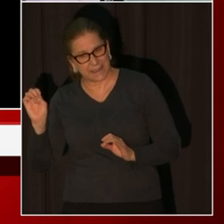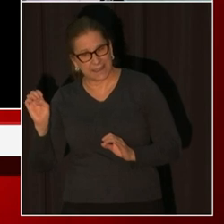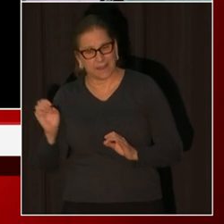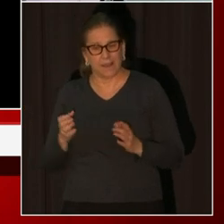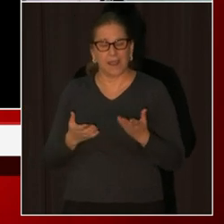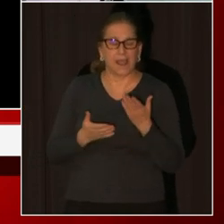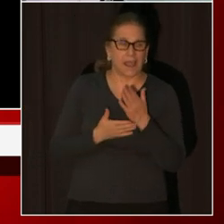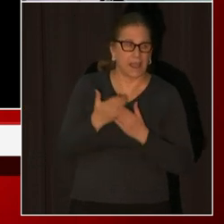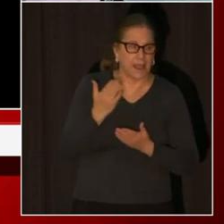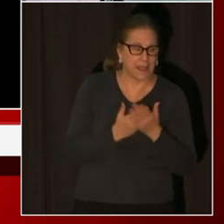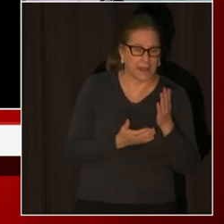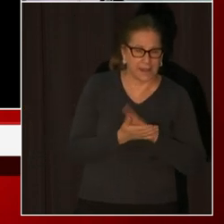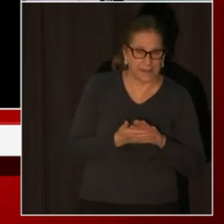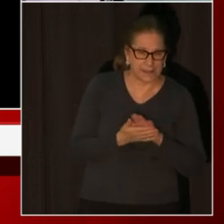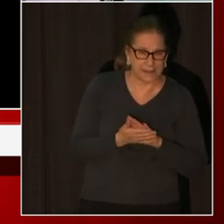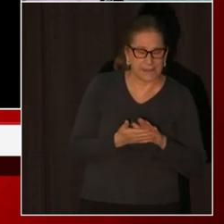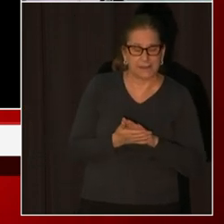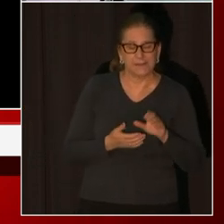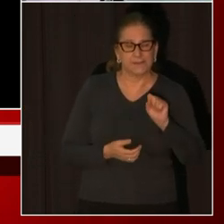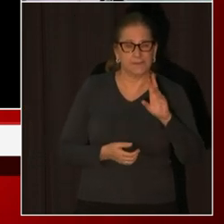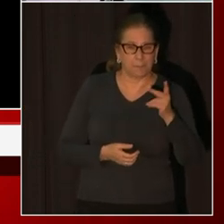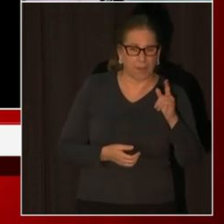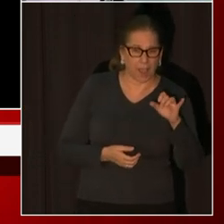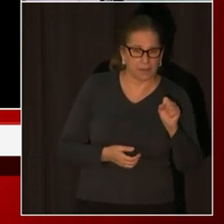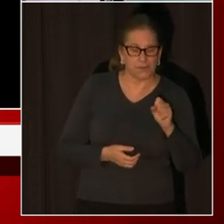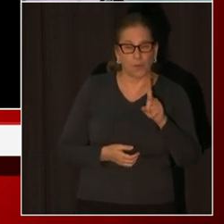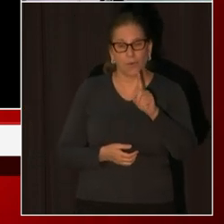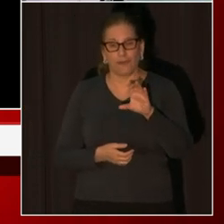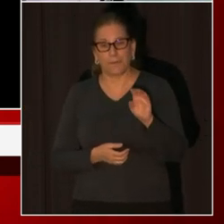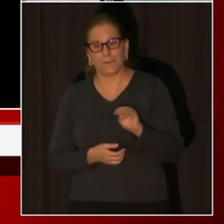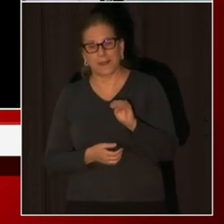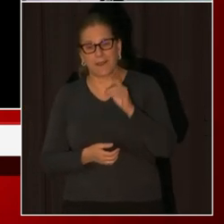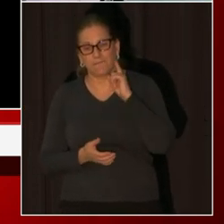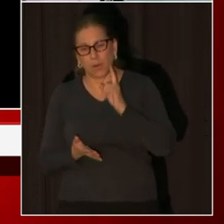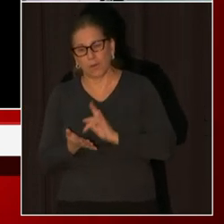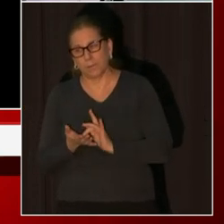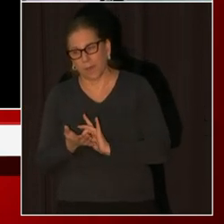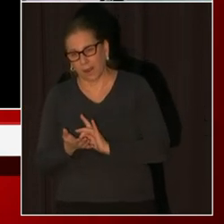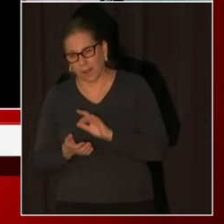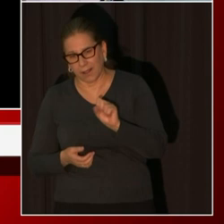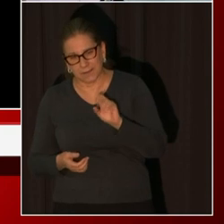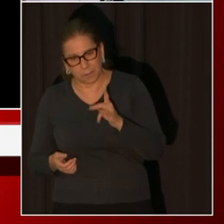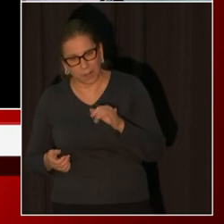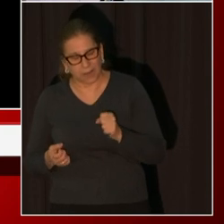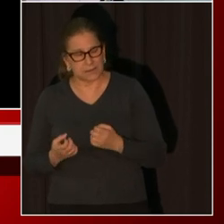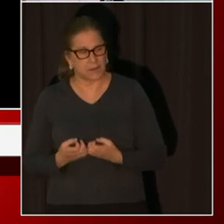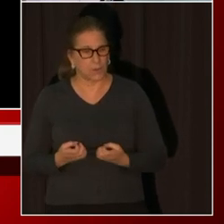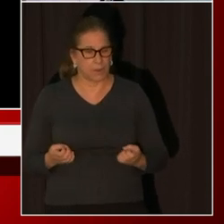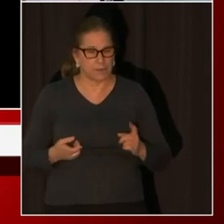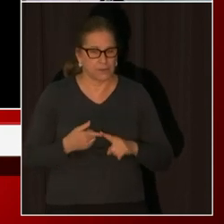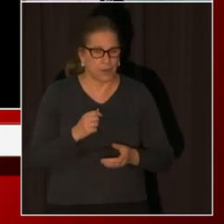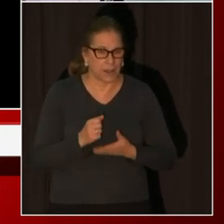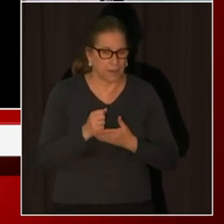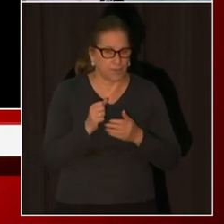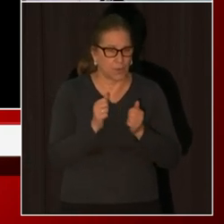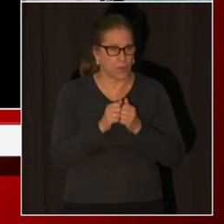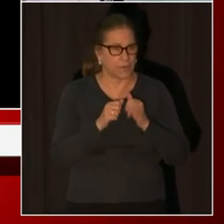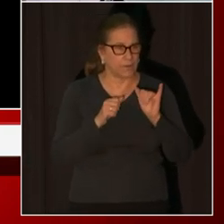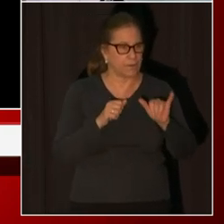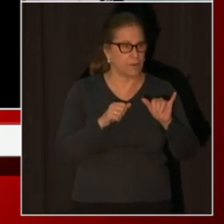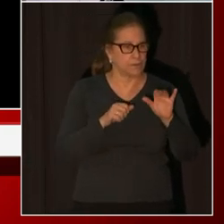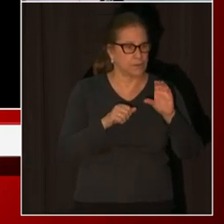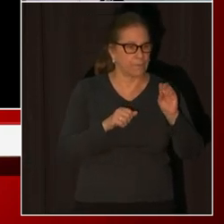sanitizer and cleaning supplies. $100 million on medical supplies, equipment to help with our surge build out. $4 million on IT